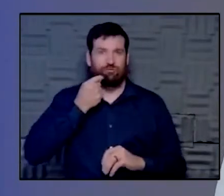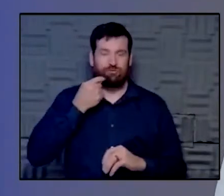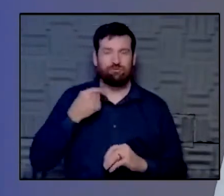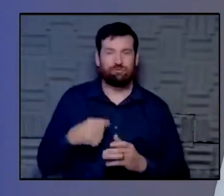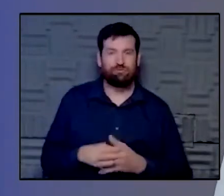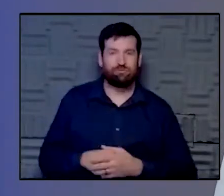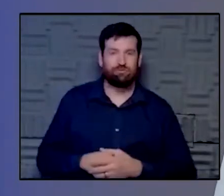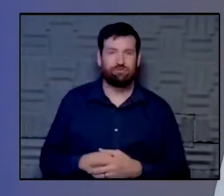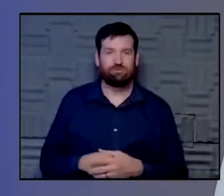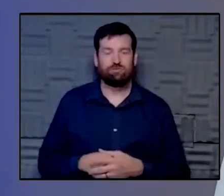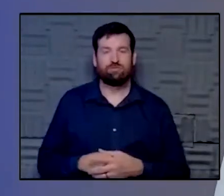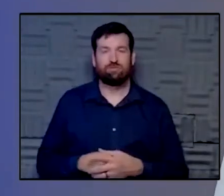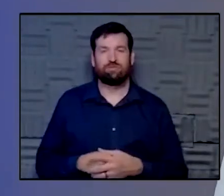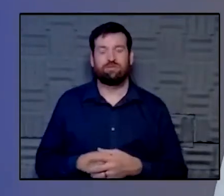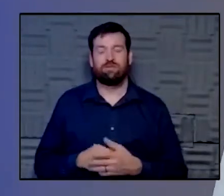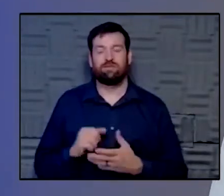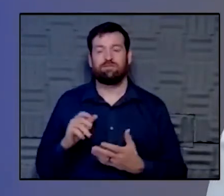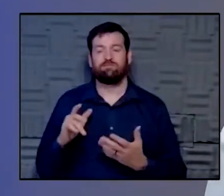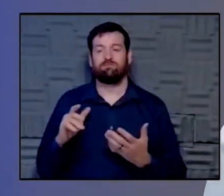higher